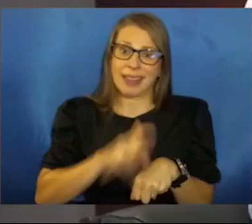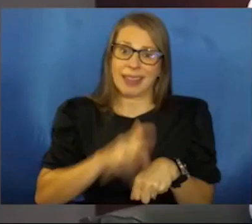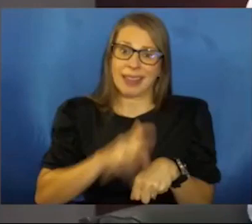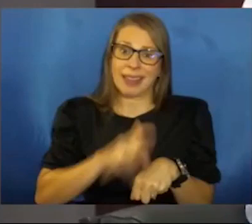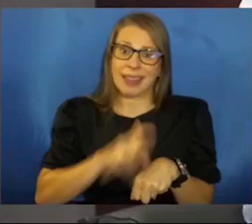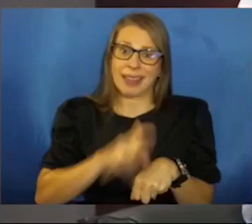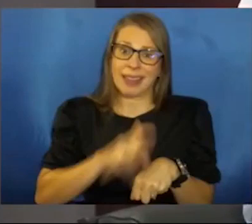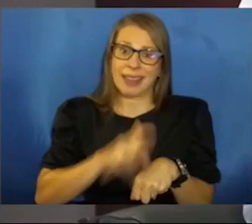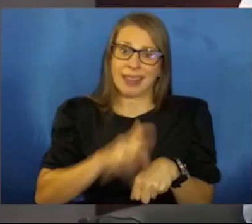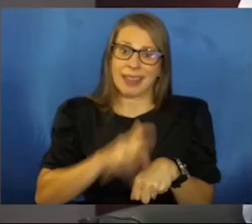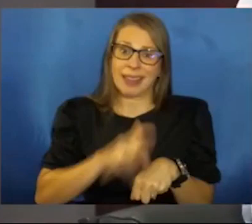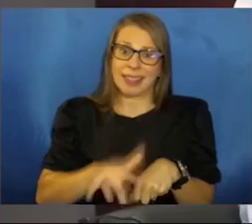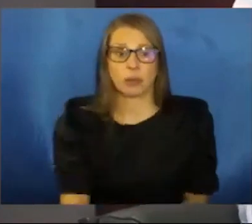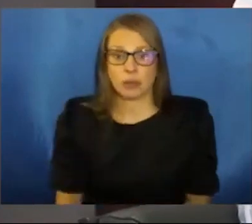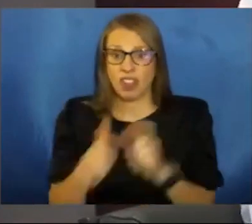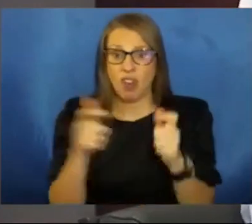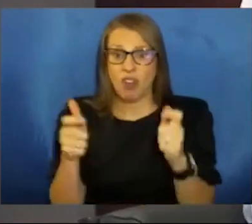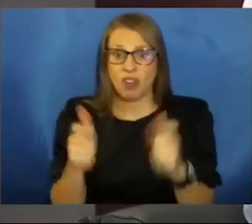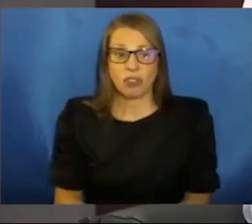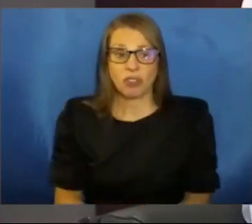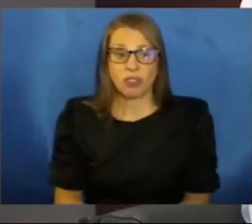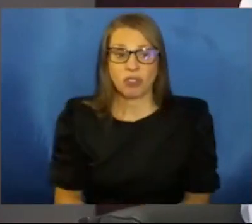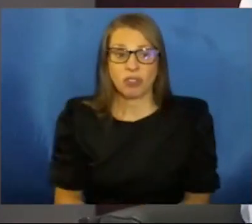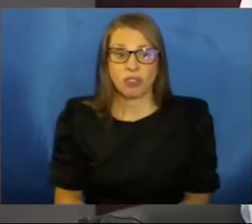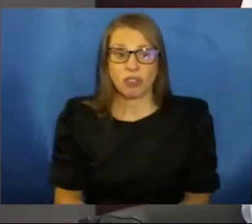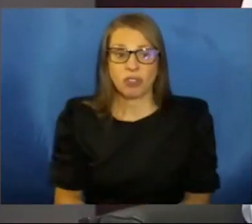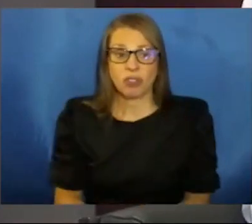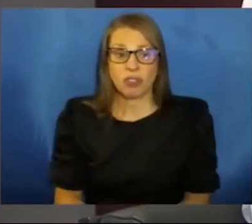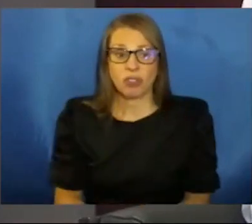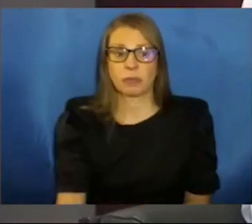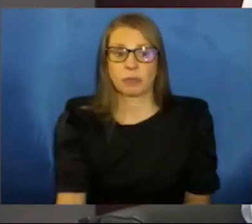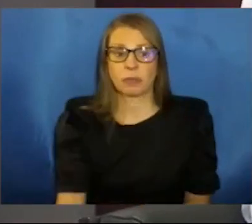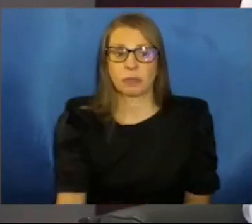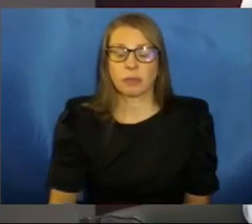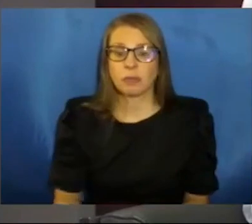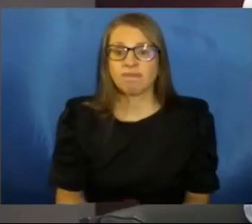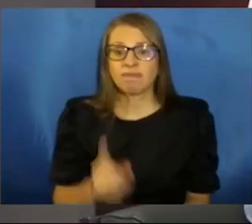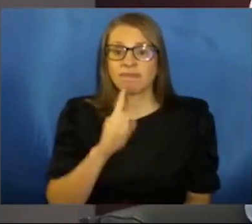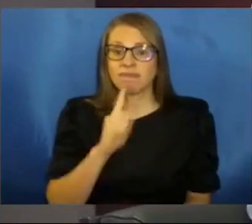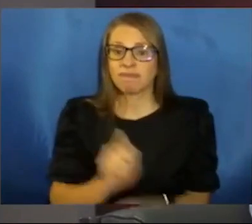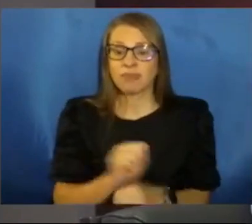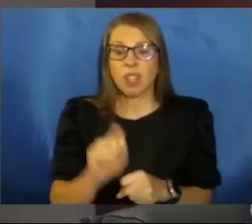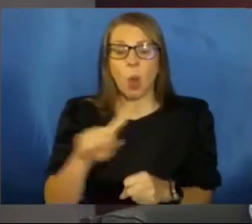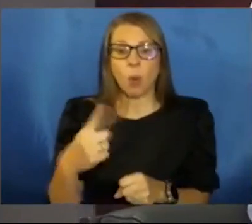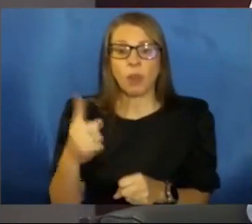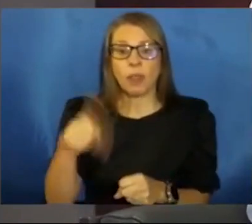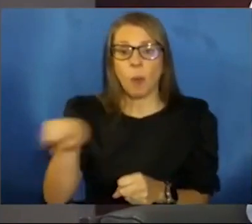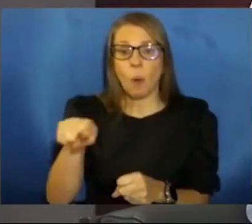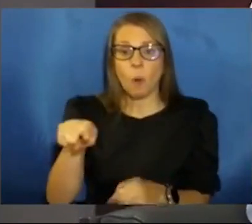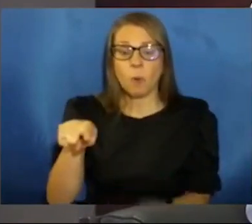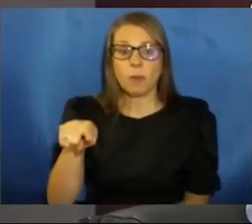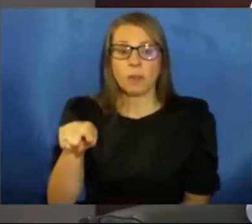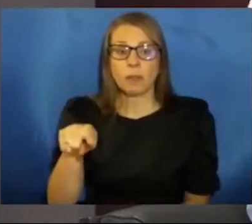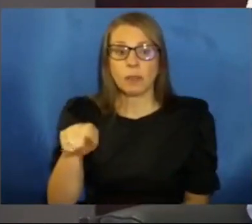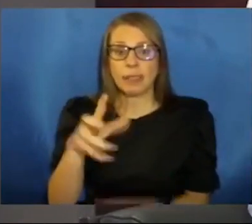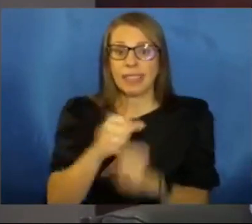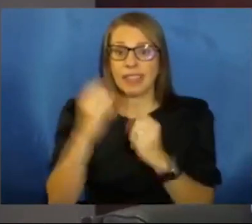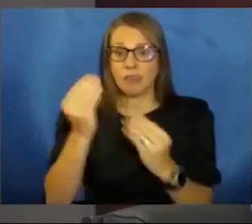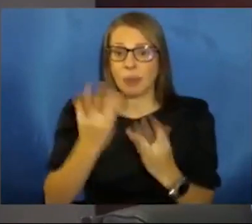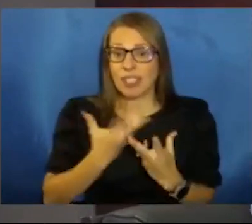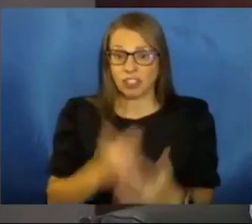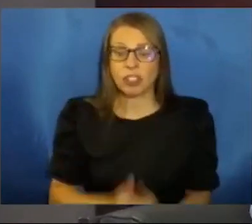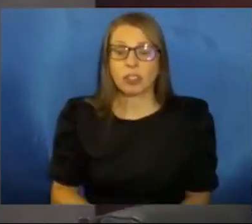volume doesn't match up with, you know, our capacity. And that doesn't really probably take into account either the very large number of calls we get that